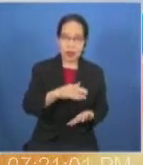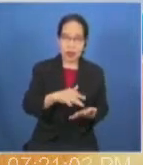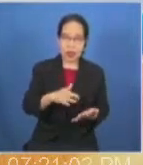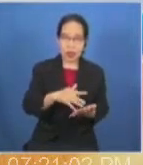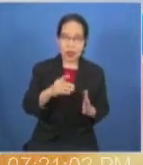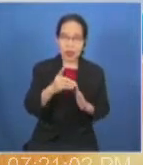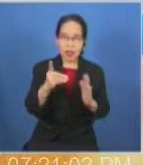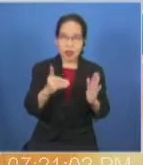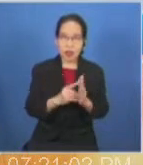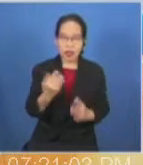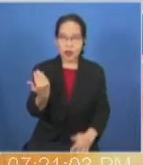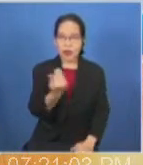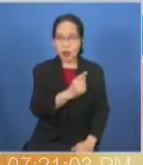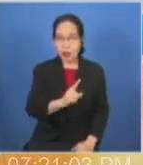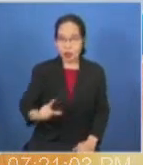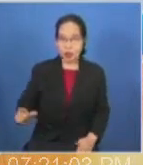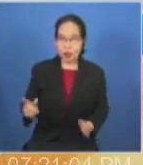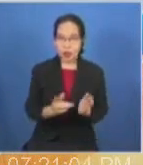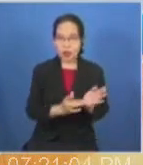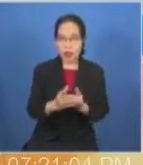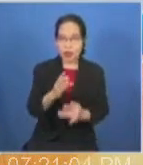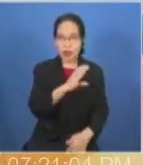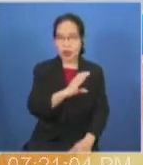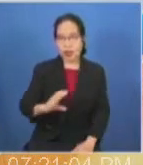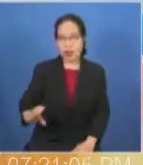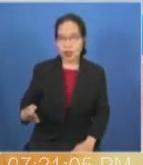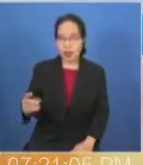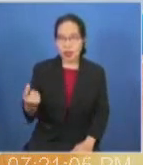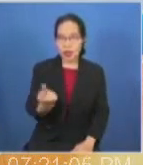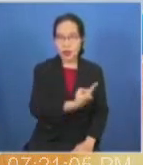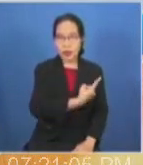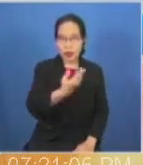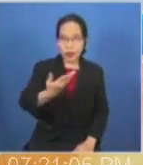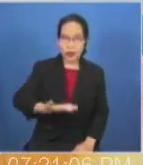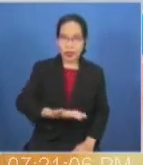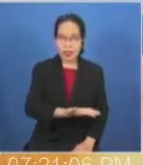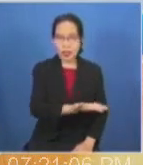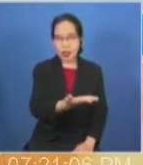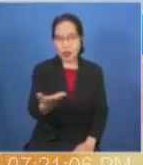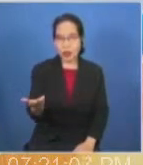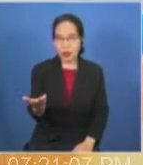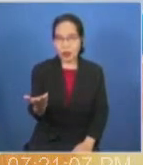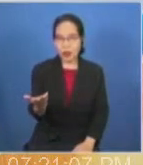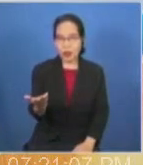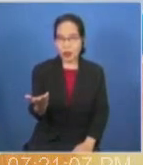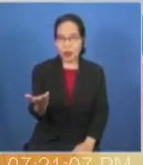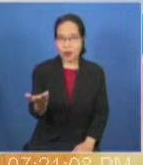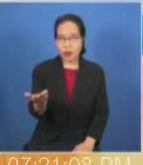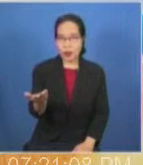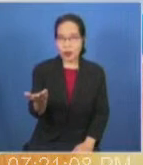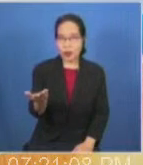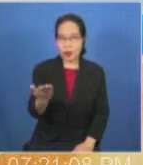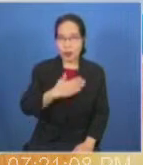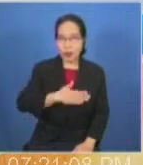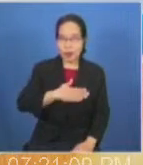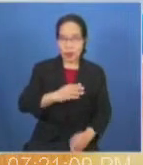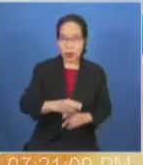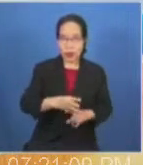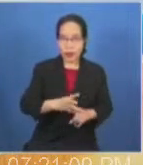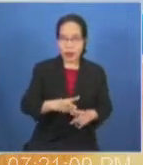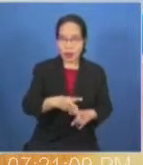This is a study of the doctrines of our Lord Jesus Christ. We are inviting you